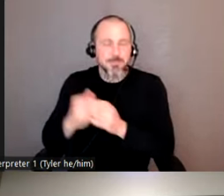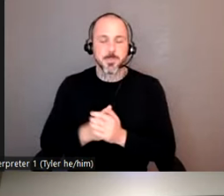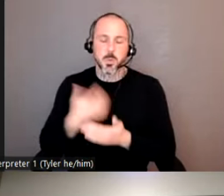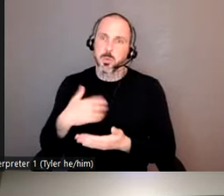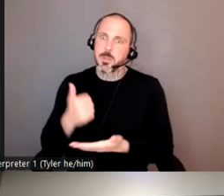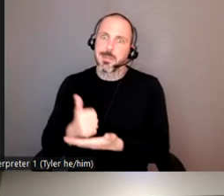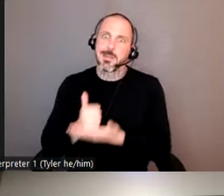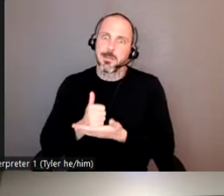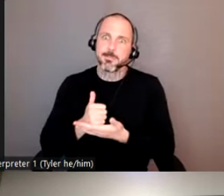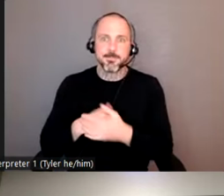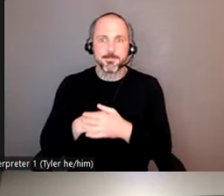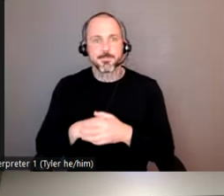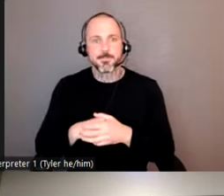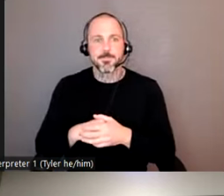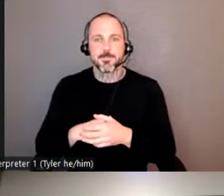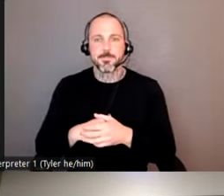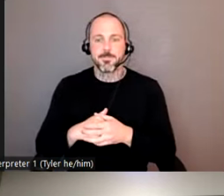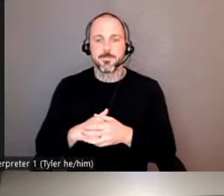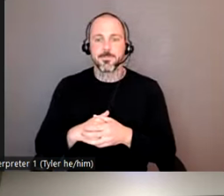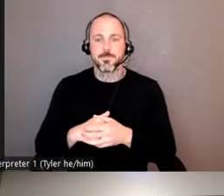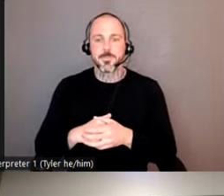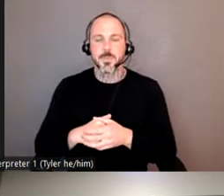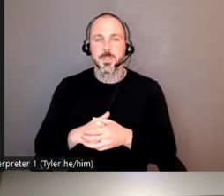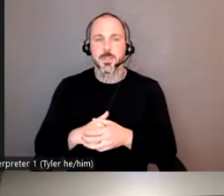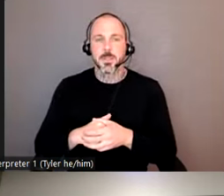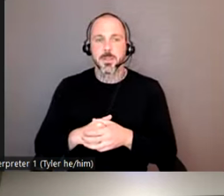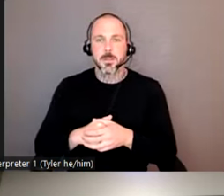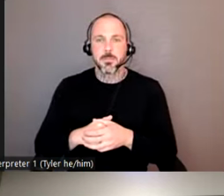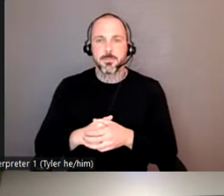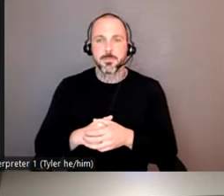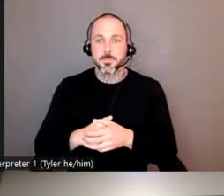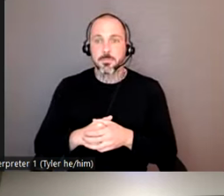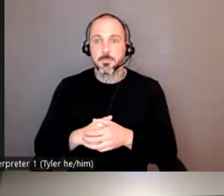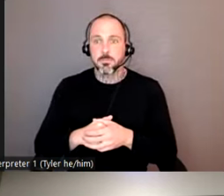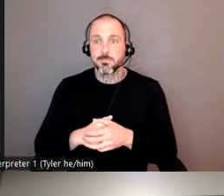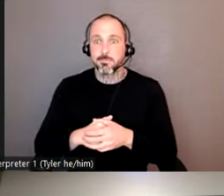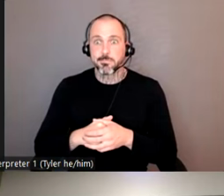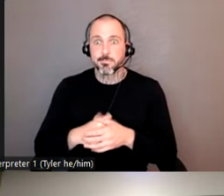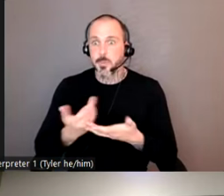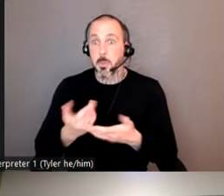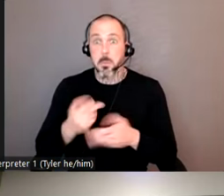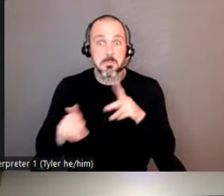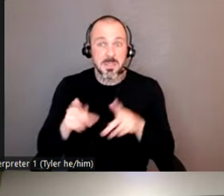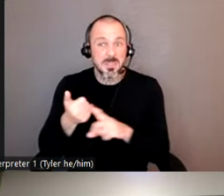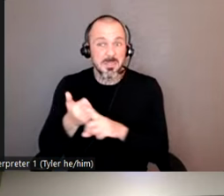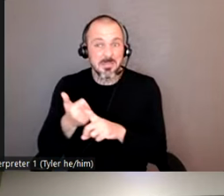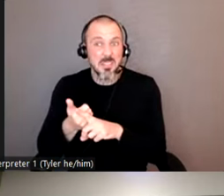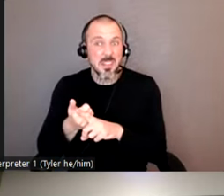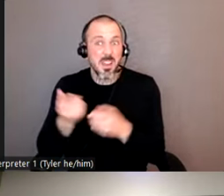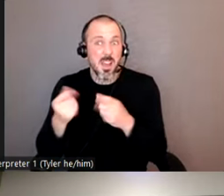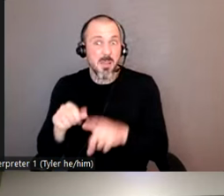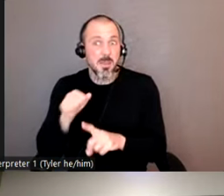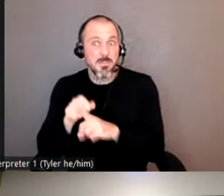about how it helps out. So we're encouraging any victims of fraud or an attempted fraud to report to the Canadian Anti-Fraud